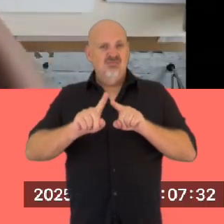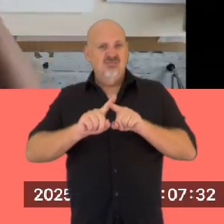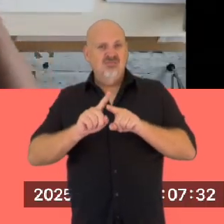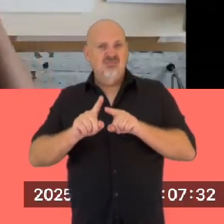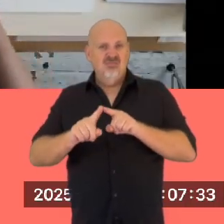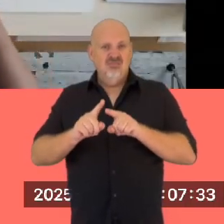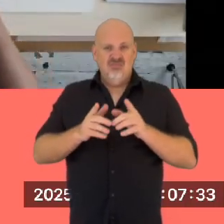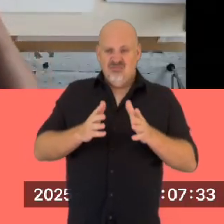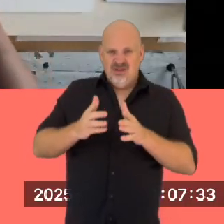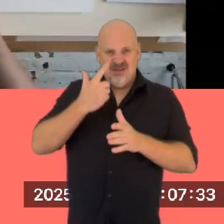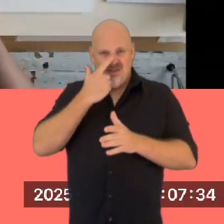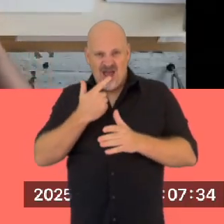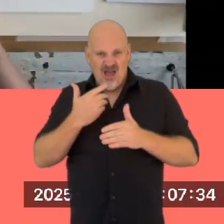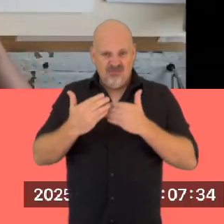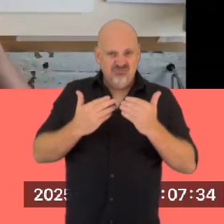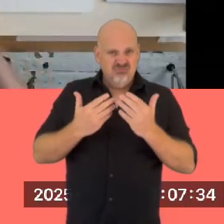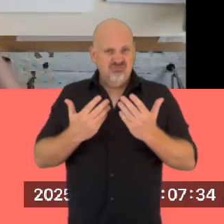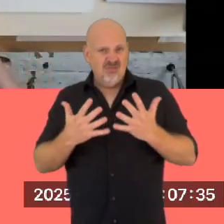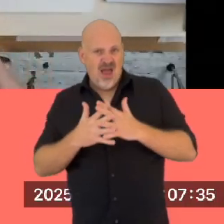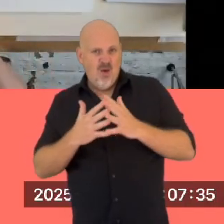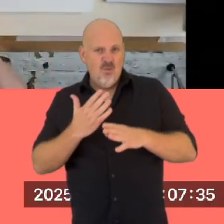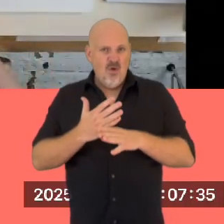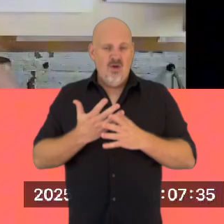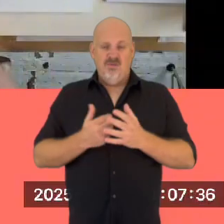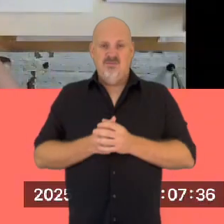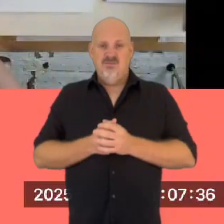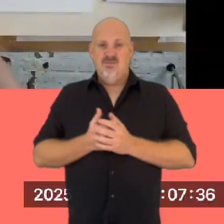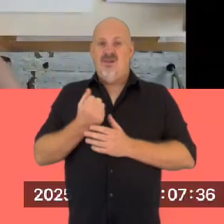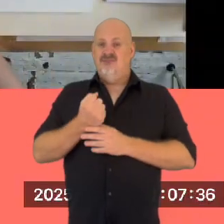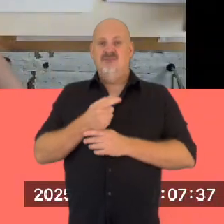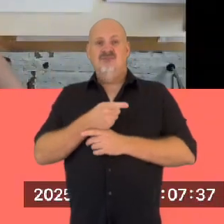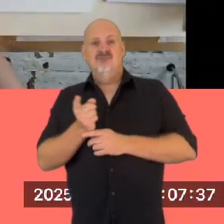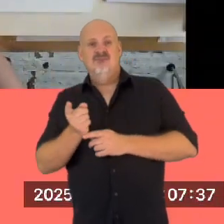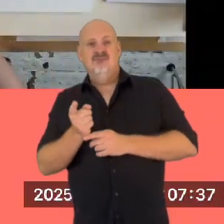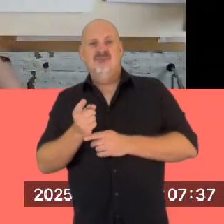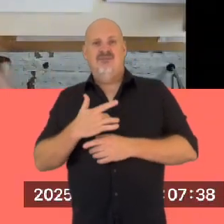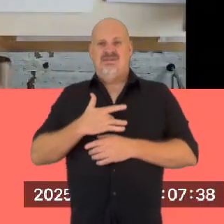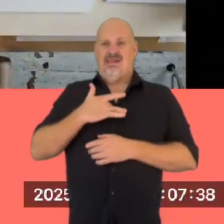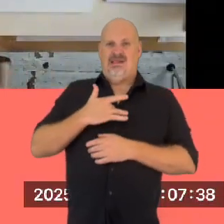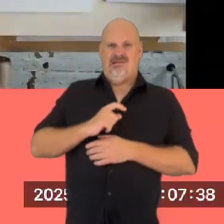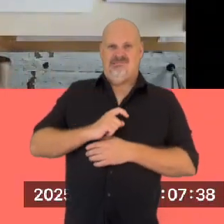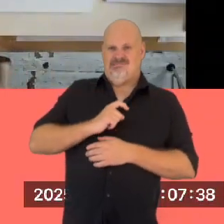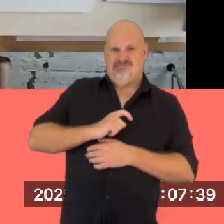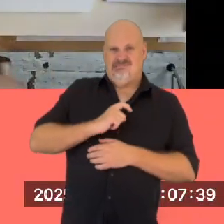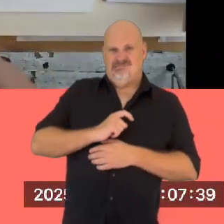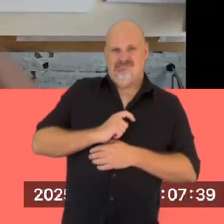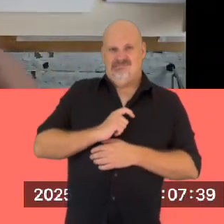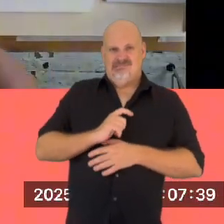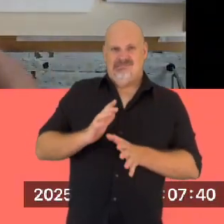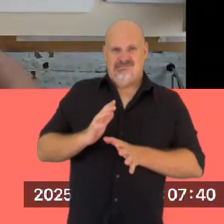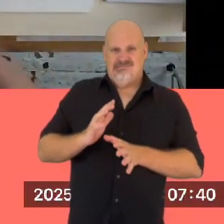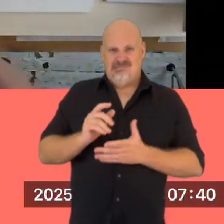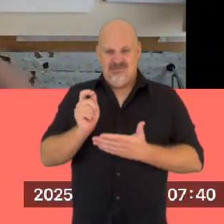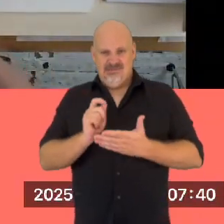us, just to have a look at the different techniques that we can work with. And there's also these drawing outlines as well. So for those who are maybe